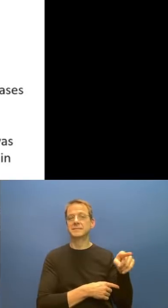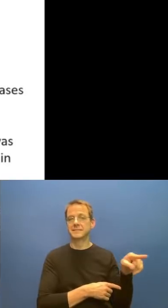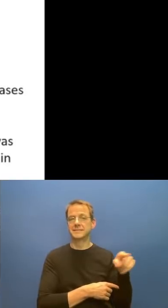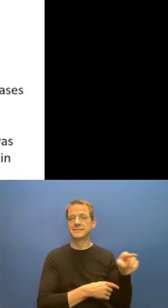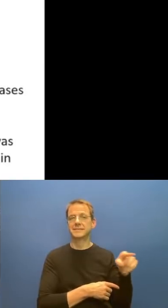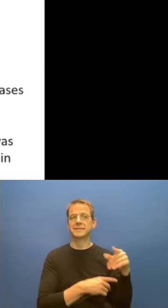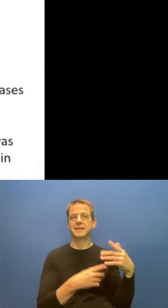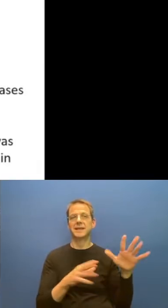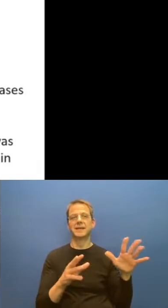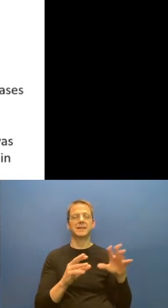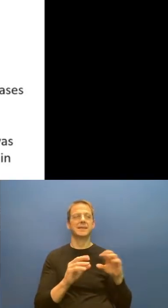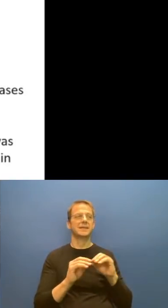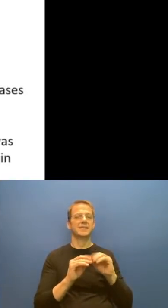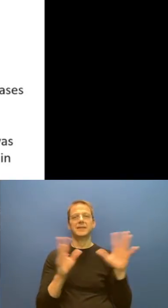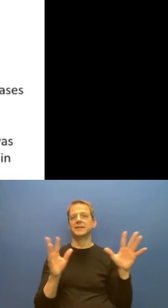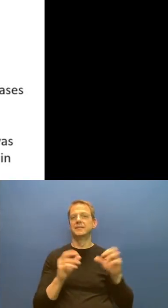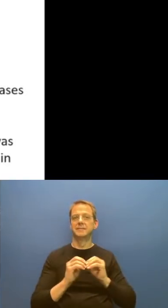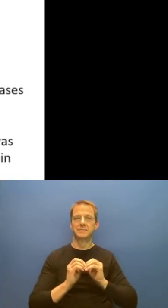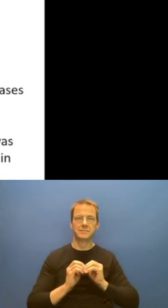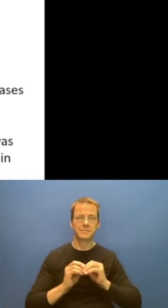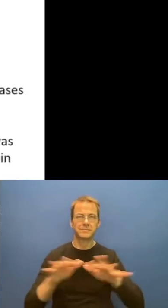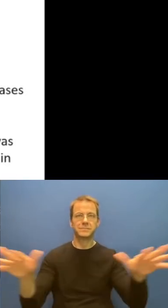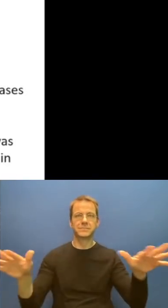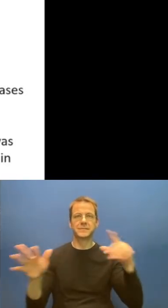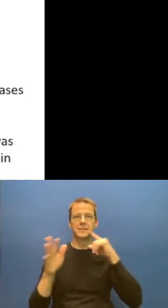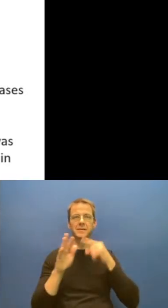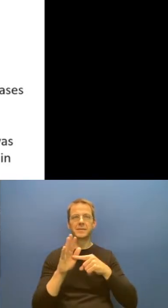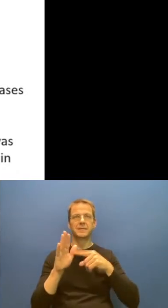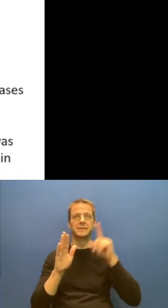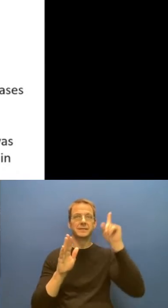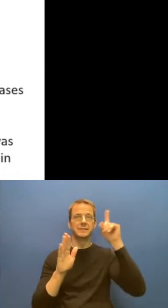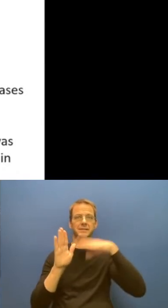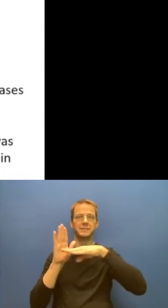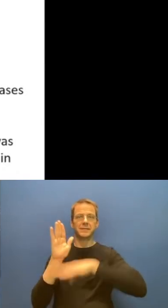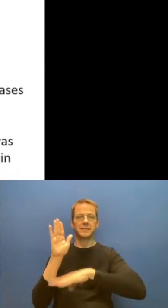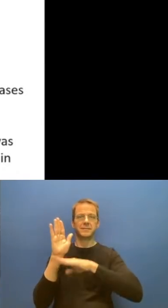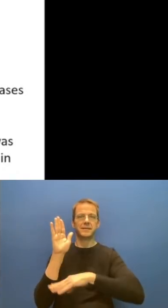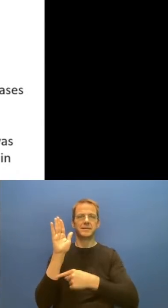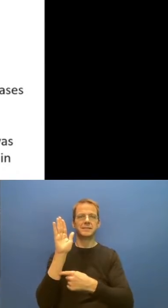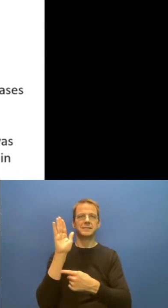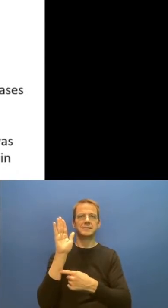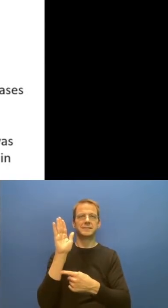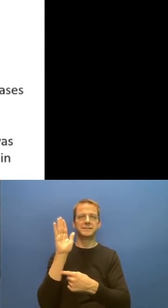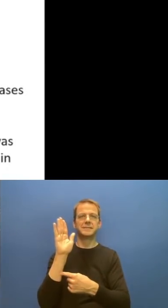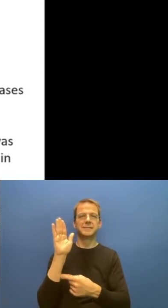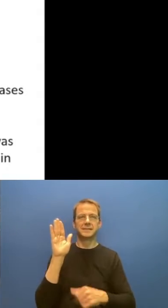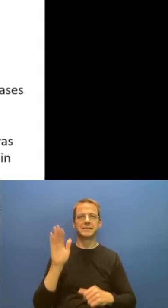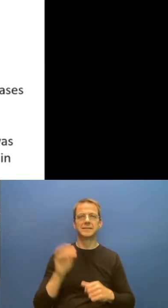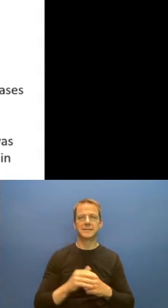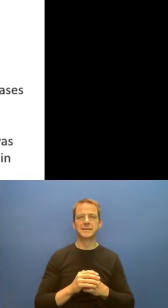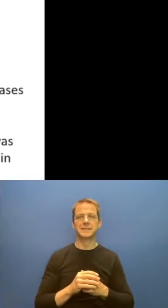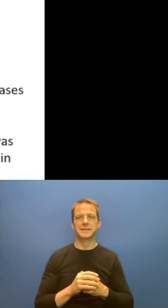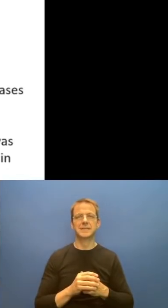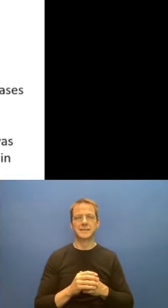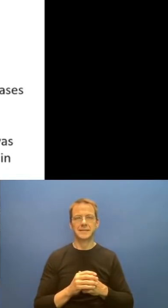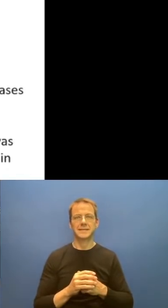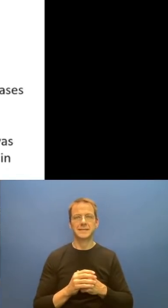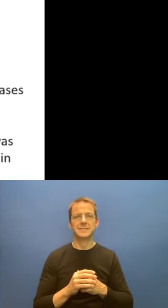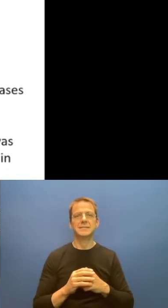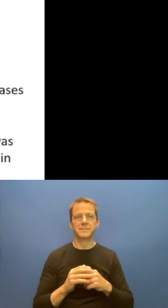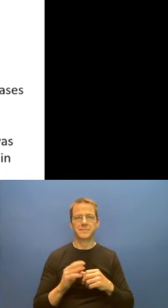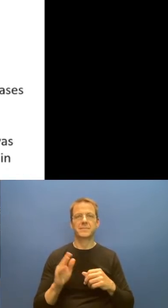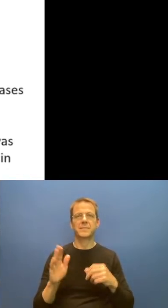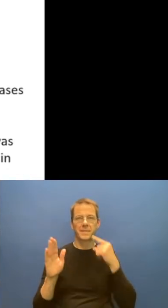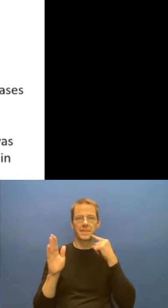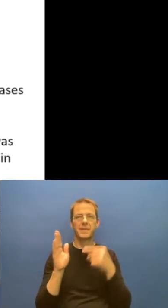scale. And that's the scale we should always use evaluating the spread of this virus, because it grows exponentially or